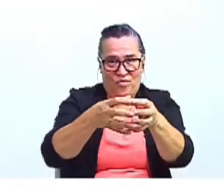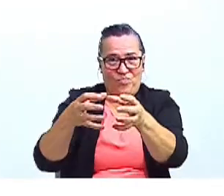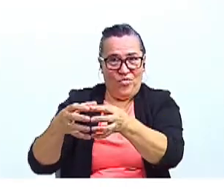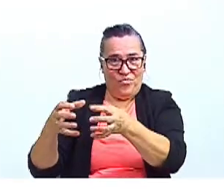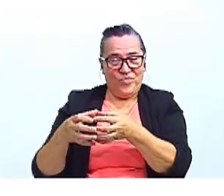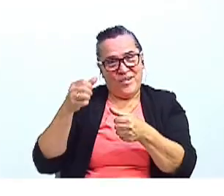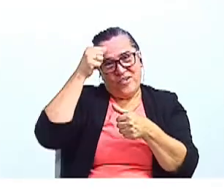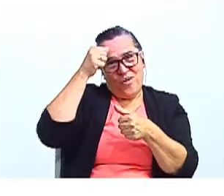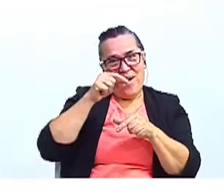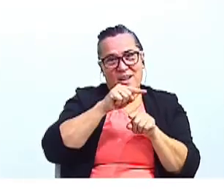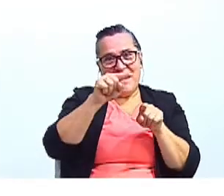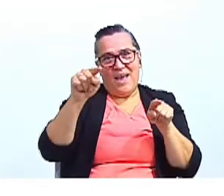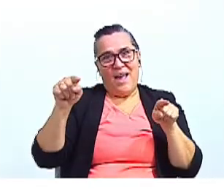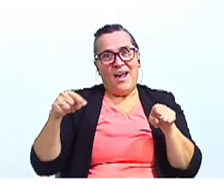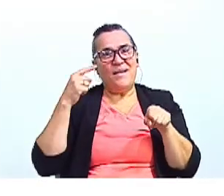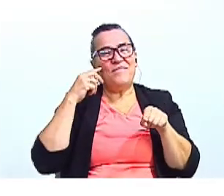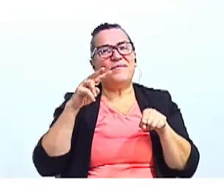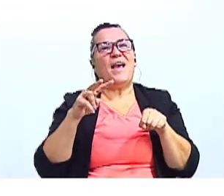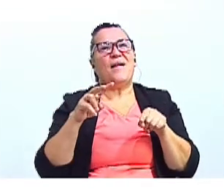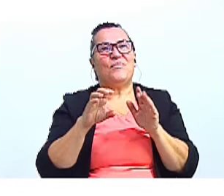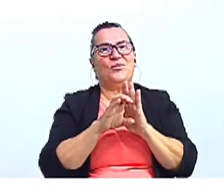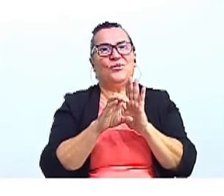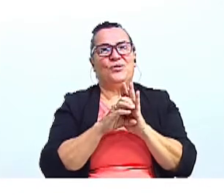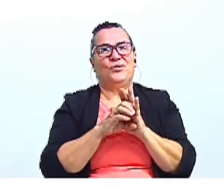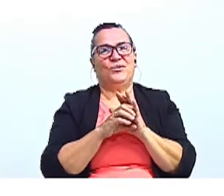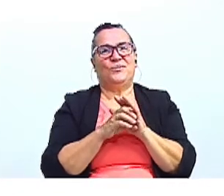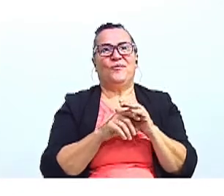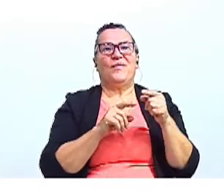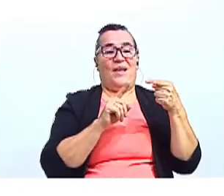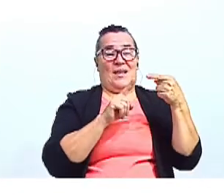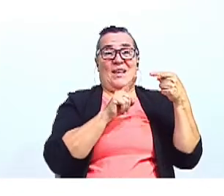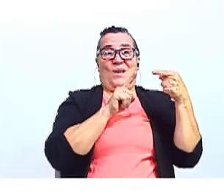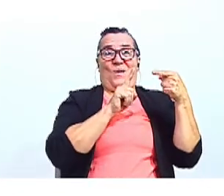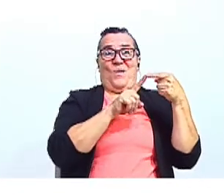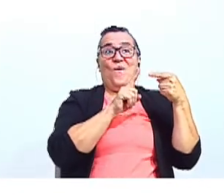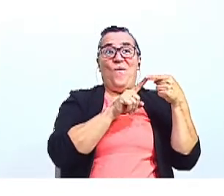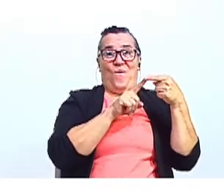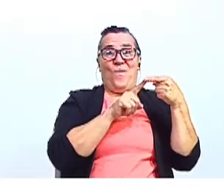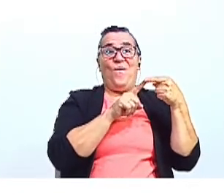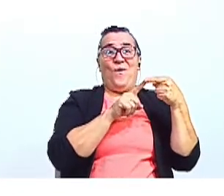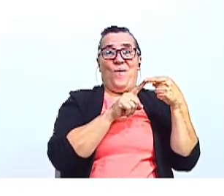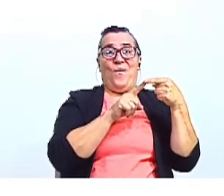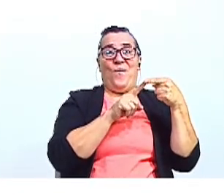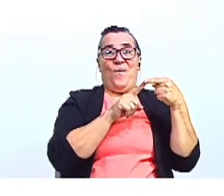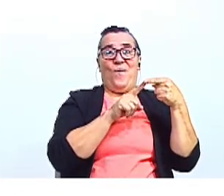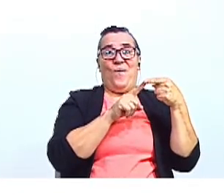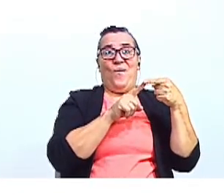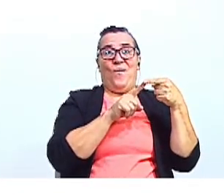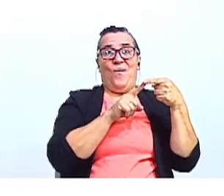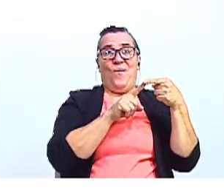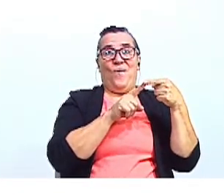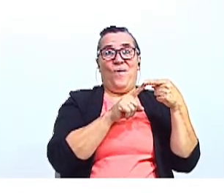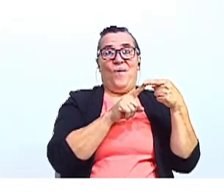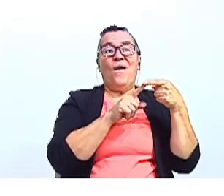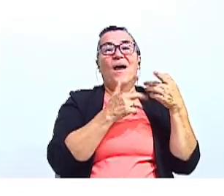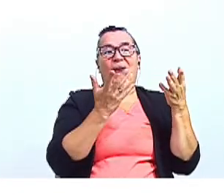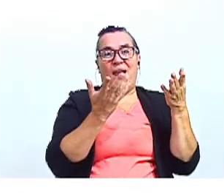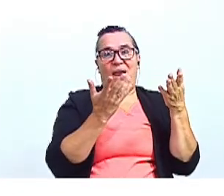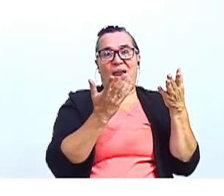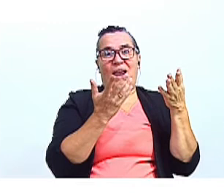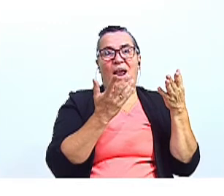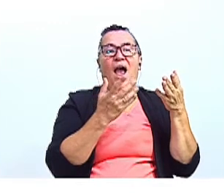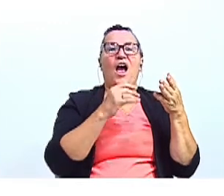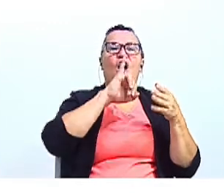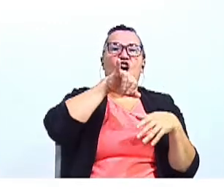let's look at the answers. Very good. Okay, yeah. Well, number 1 was the